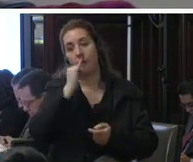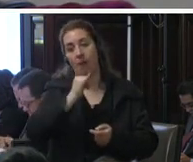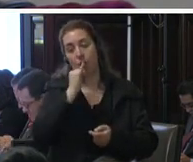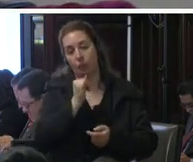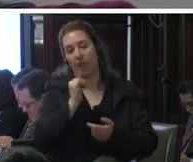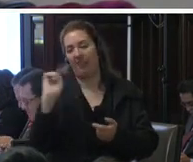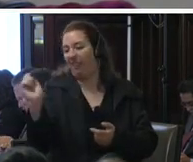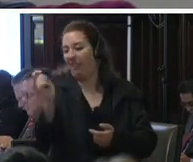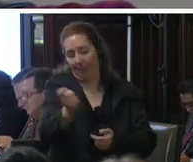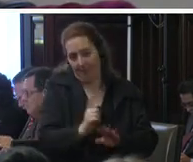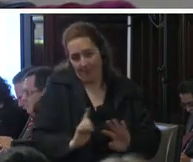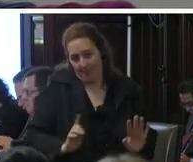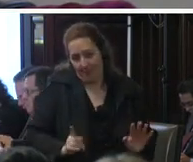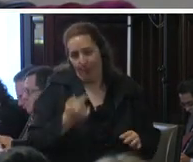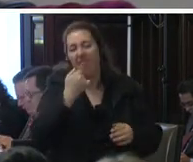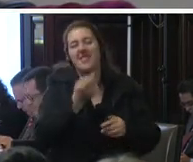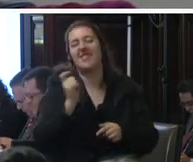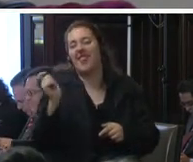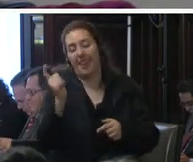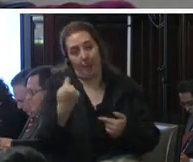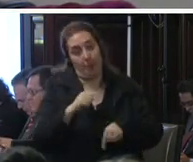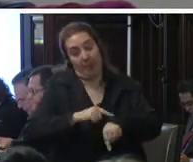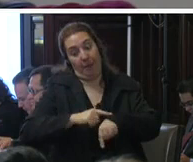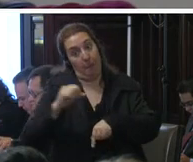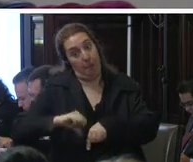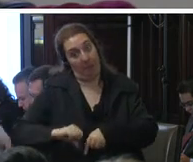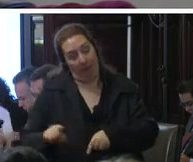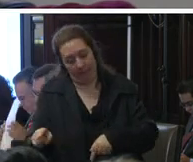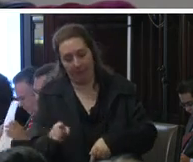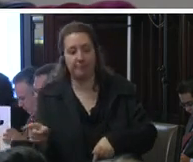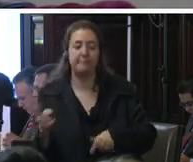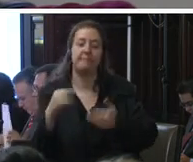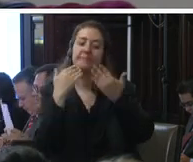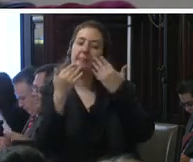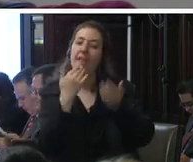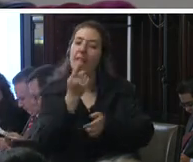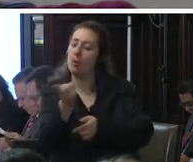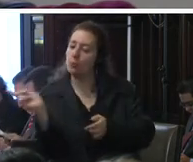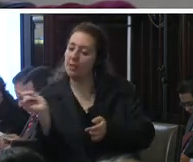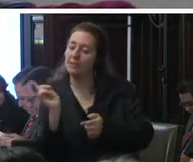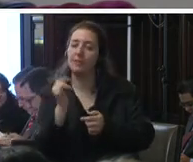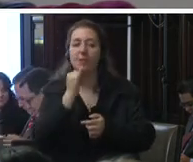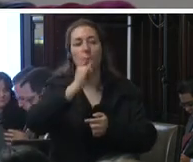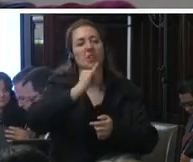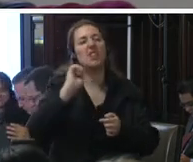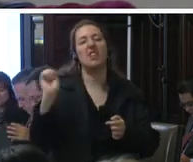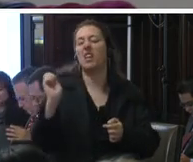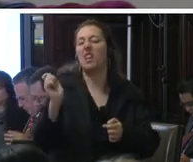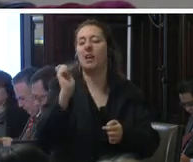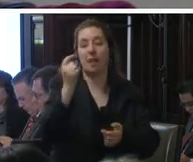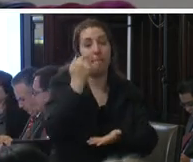over the identities whilst you're speaking if you can just identify yourself and the same would apply to the